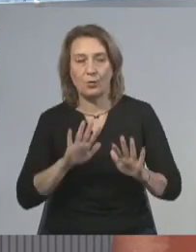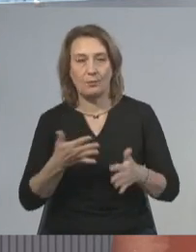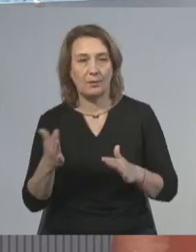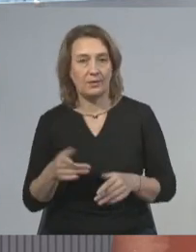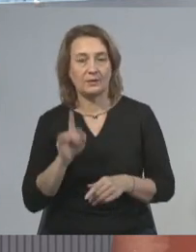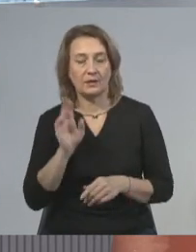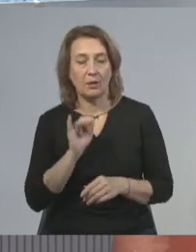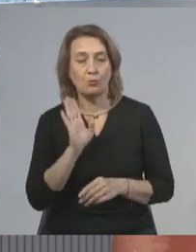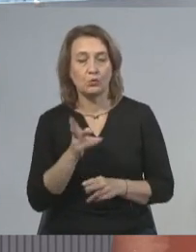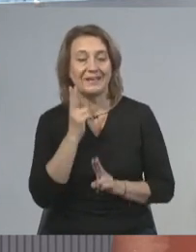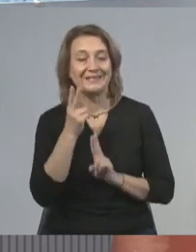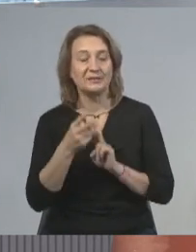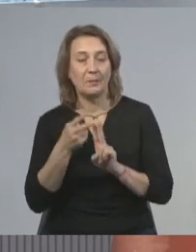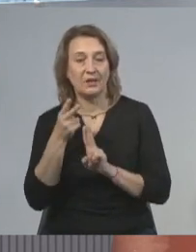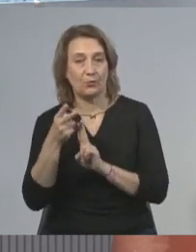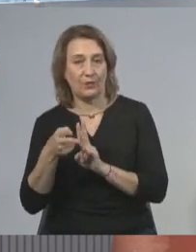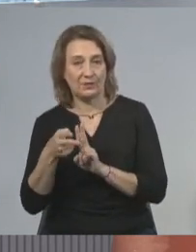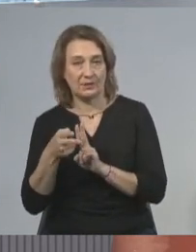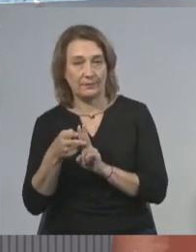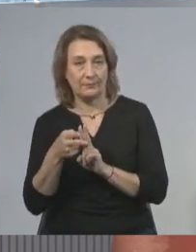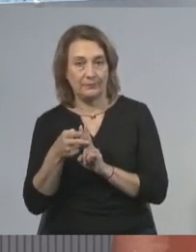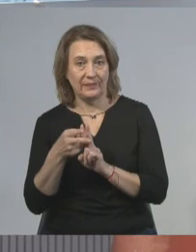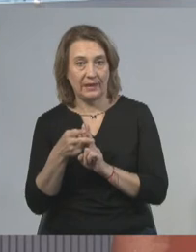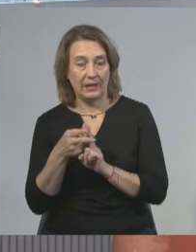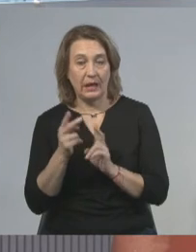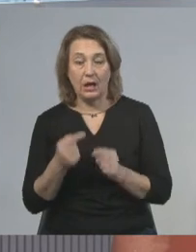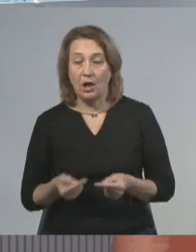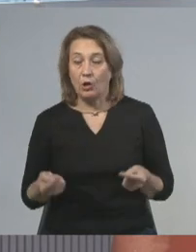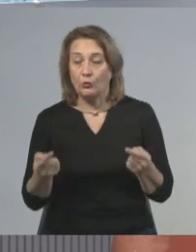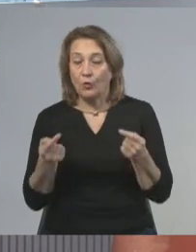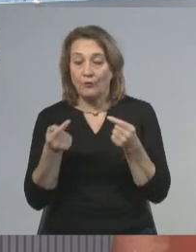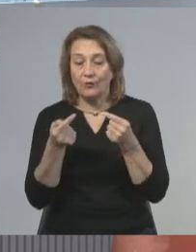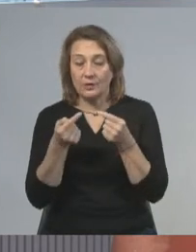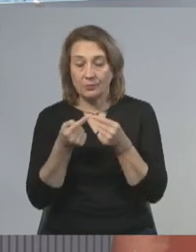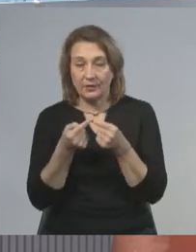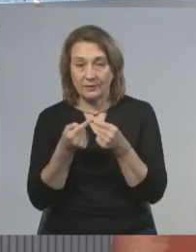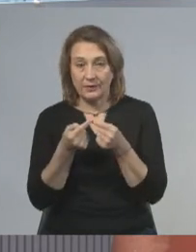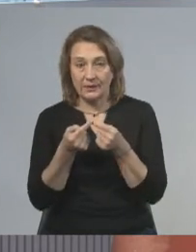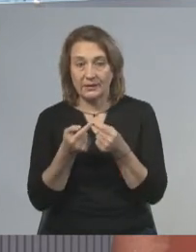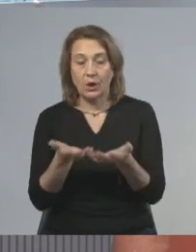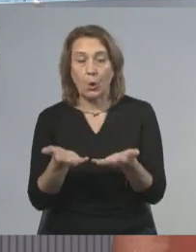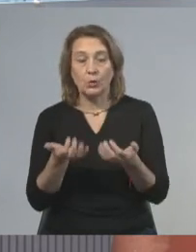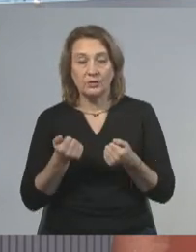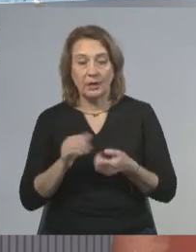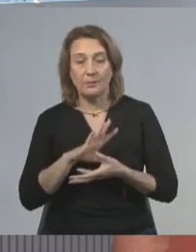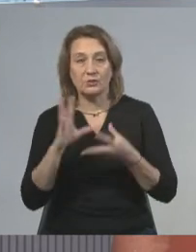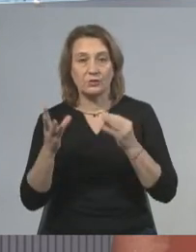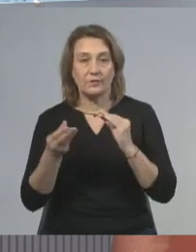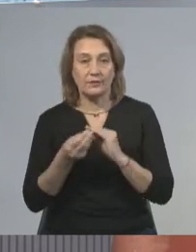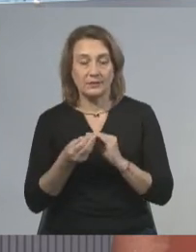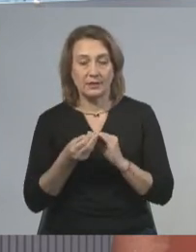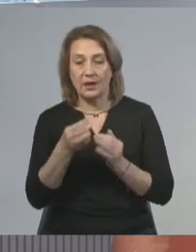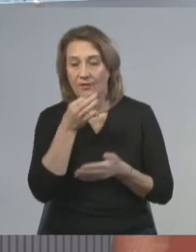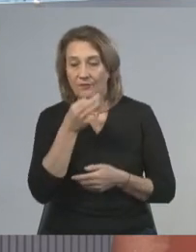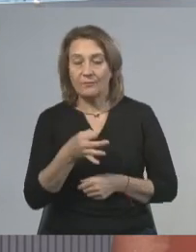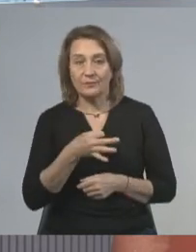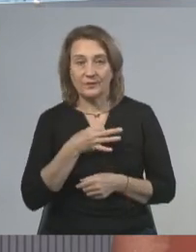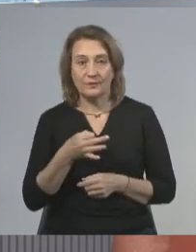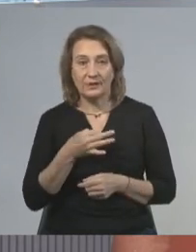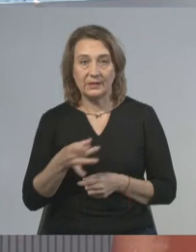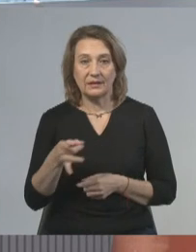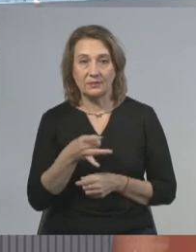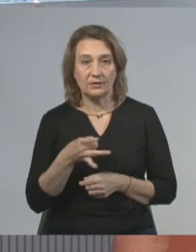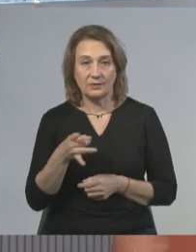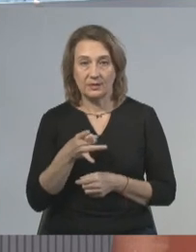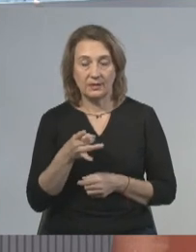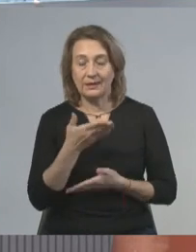appointed at any time if we have a dynamic situation then after receiving the conclusions of administrative administrations that